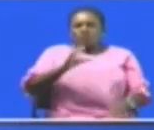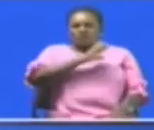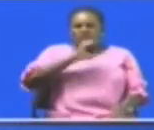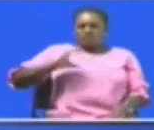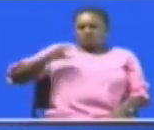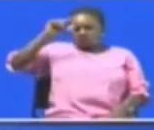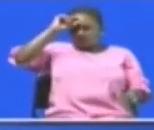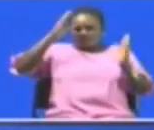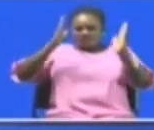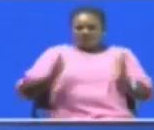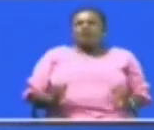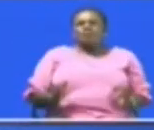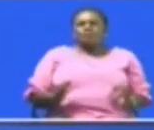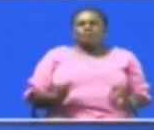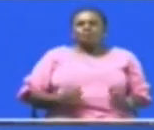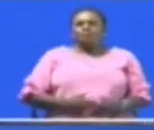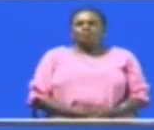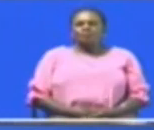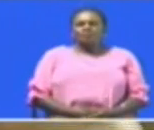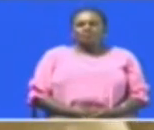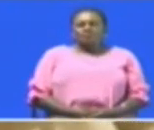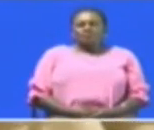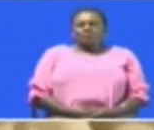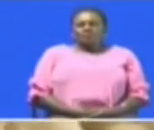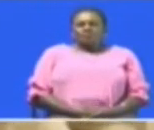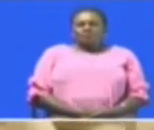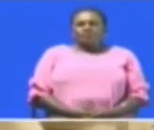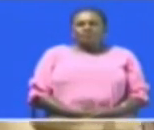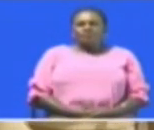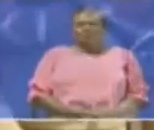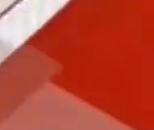Governors. Willy Lusige, KTN News. Butere, Kakamega.